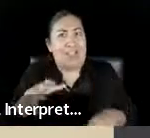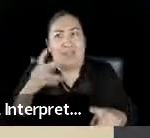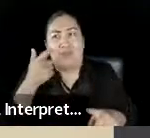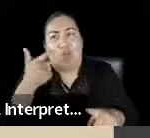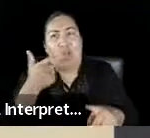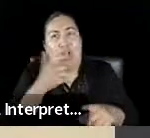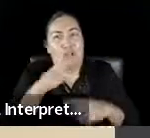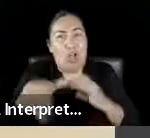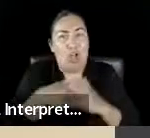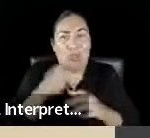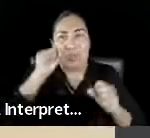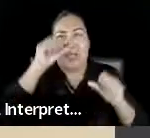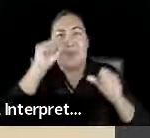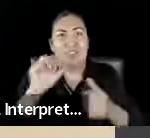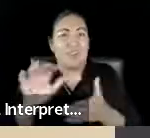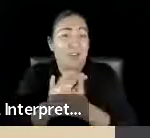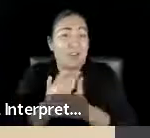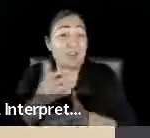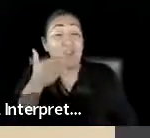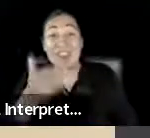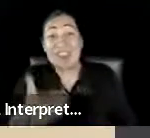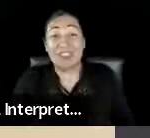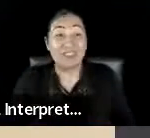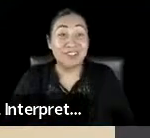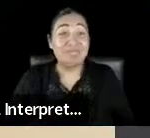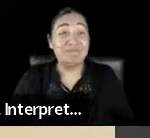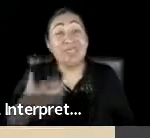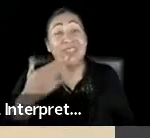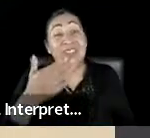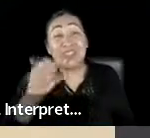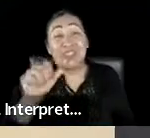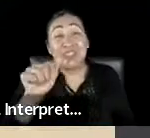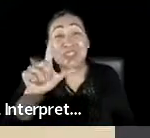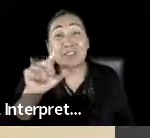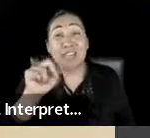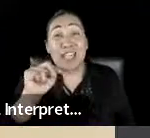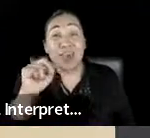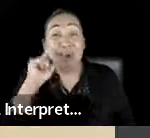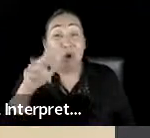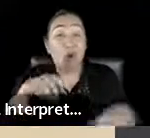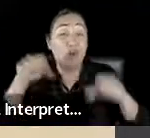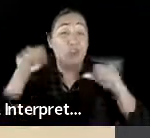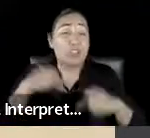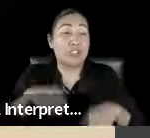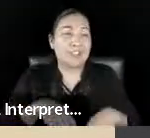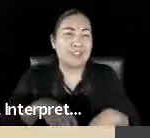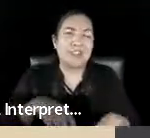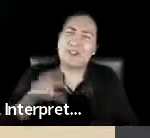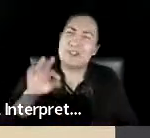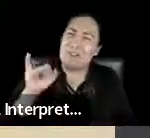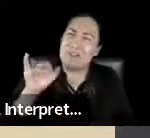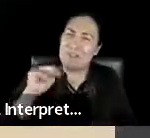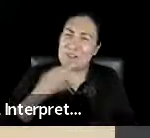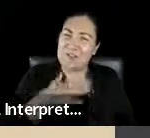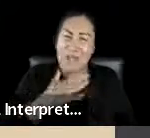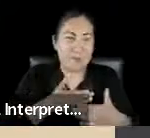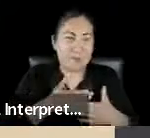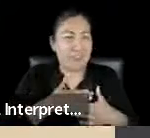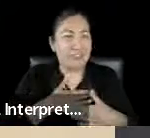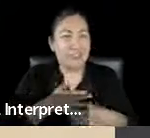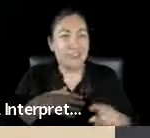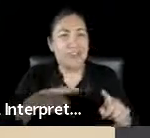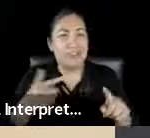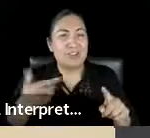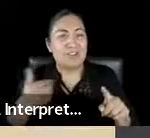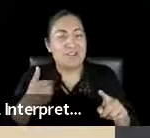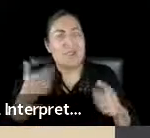thank you. And thank you, Stan, for hosting. Oh, Finn, it's my pleasure. And I got to say, you got